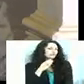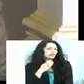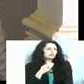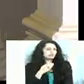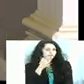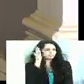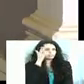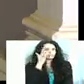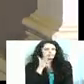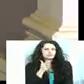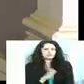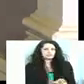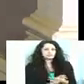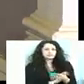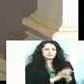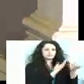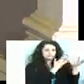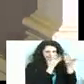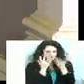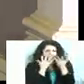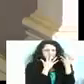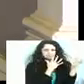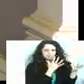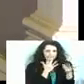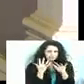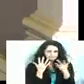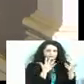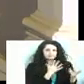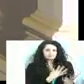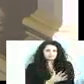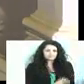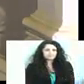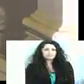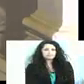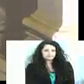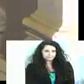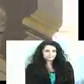of honor and to thank him this morning.